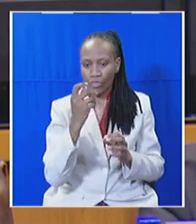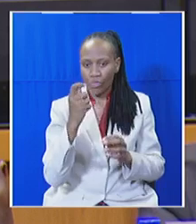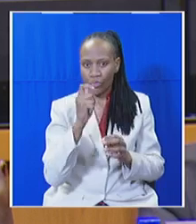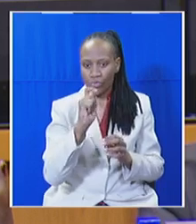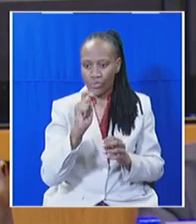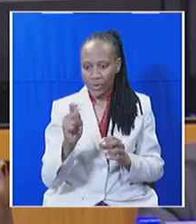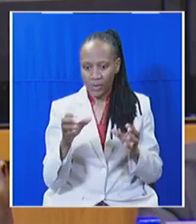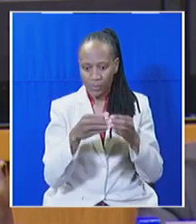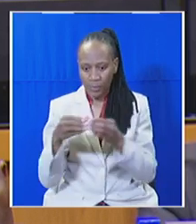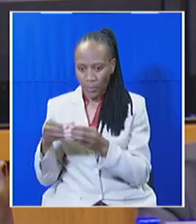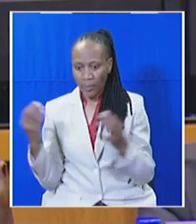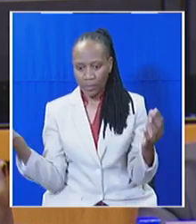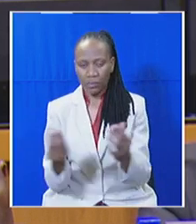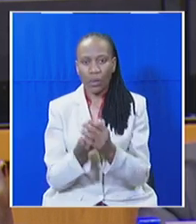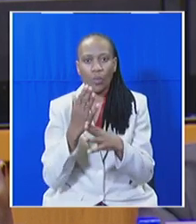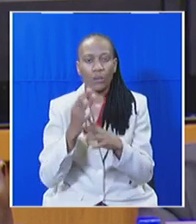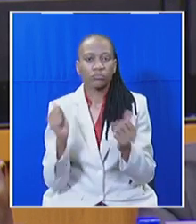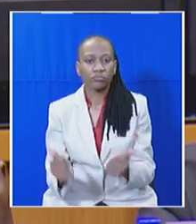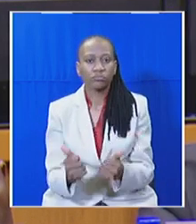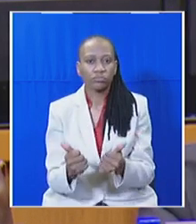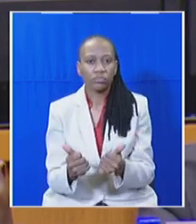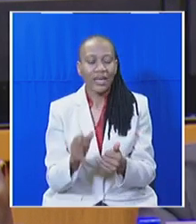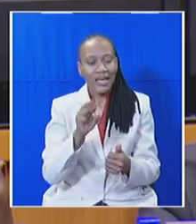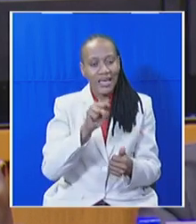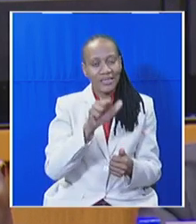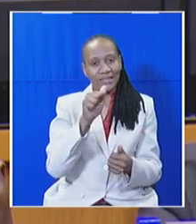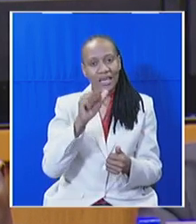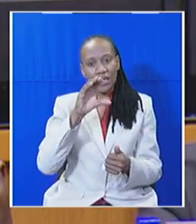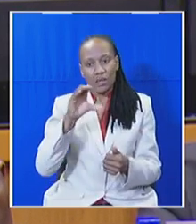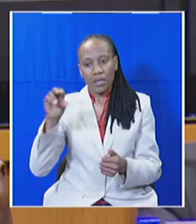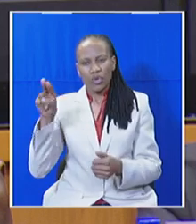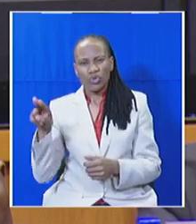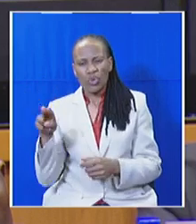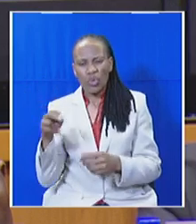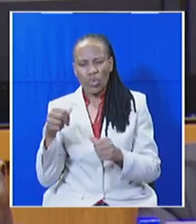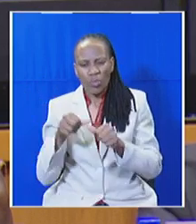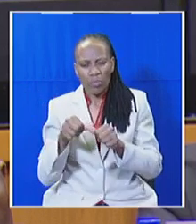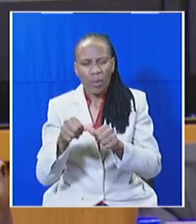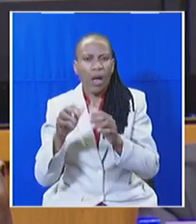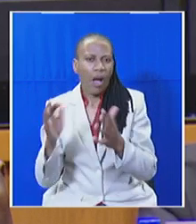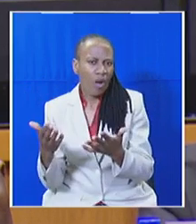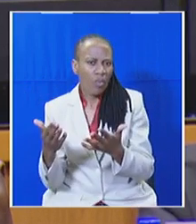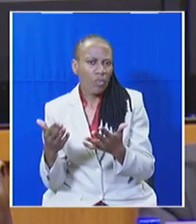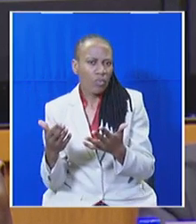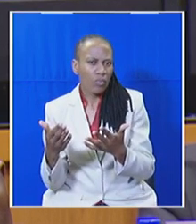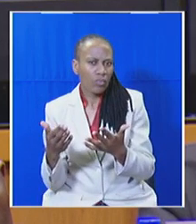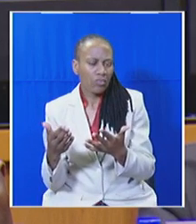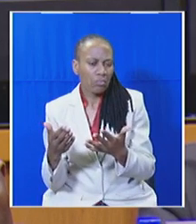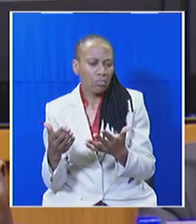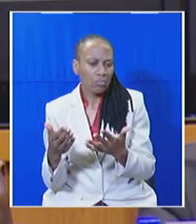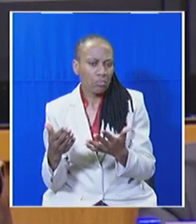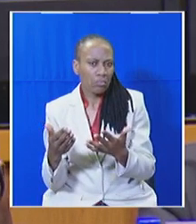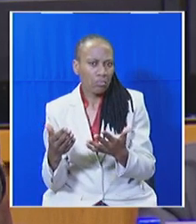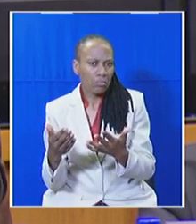then, what happens to SACU in all these free trade area agreements with which you are speaking about? Because there is